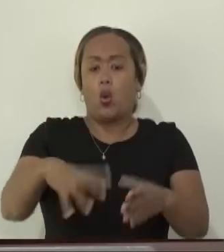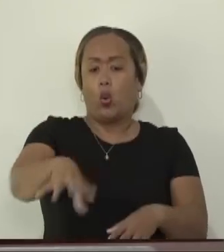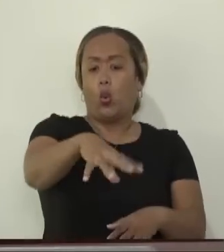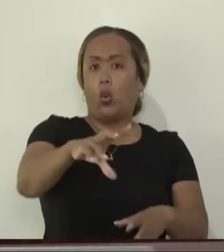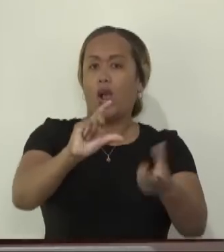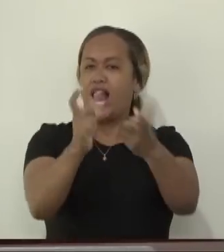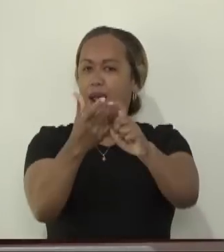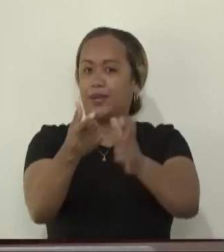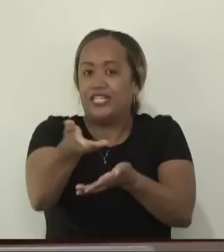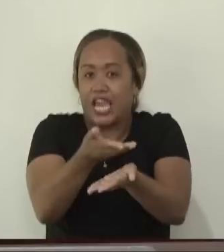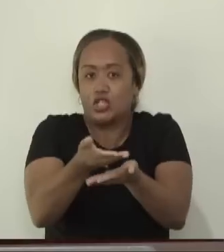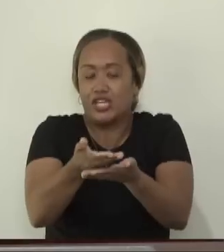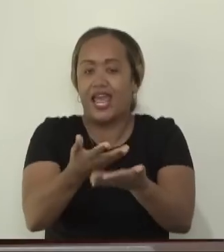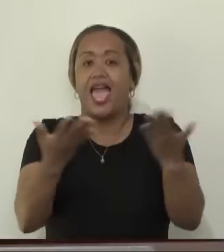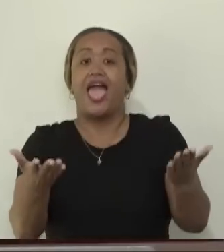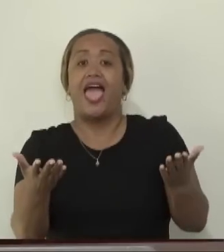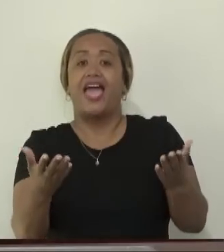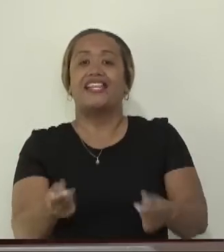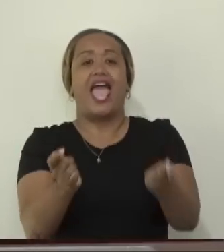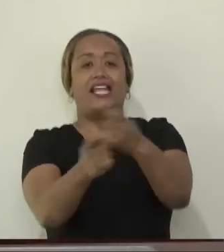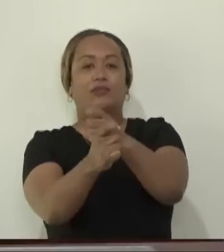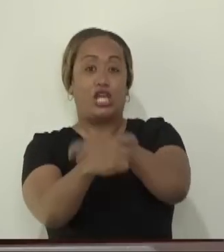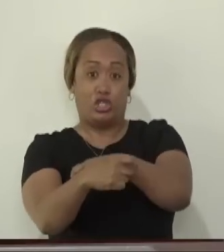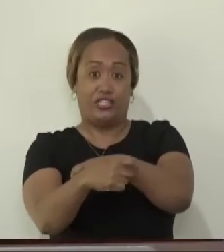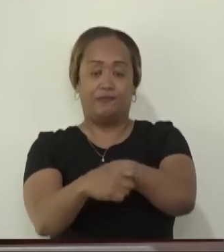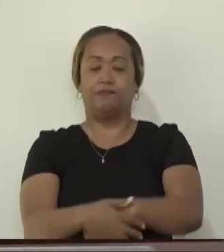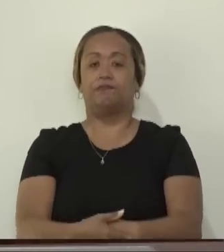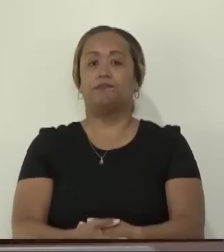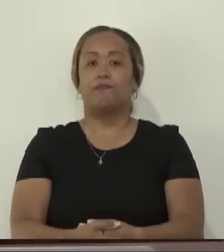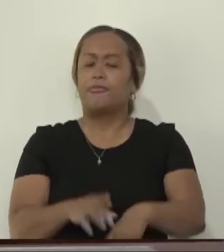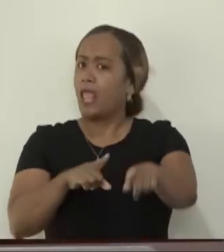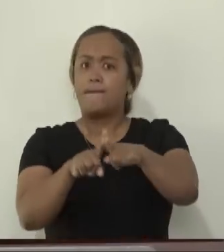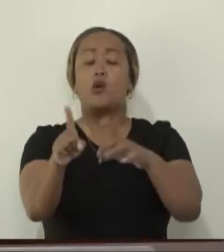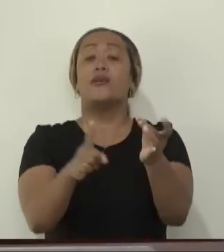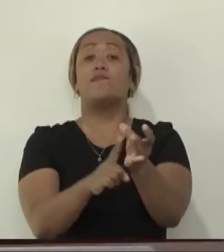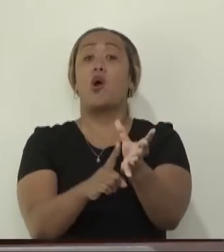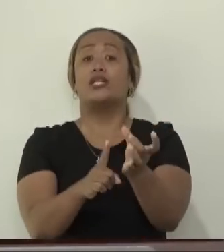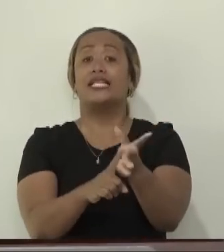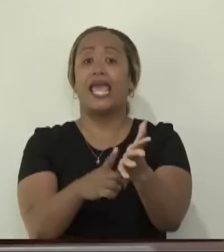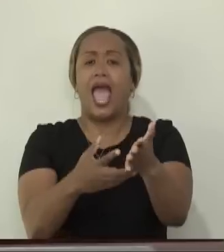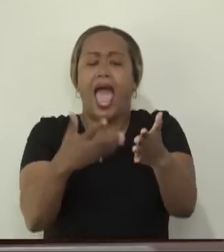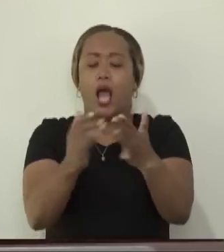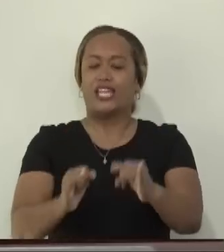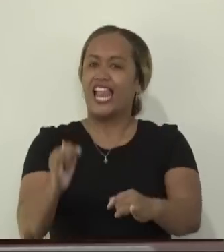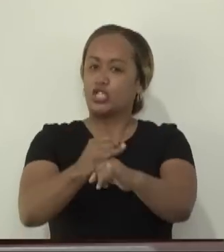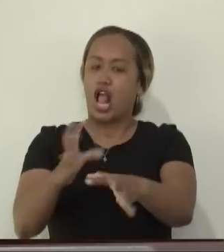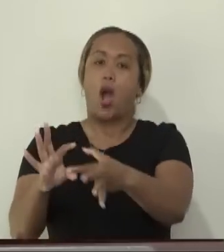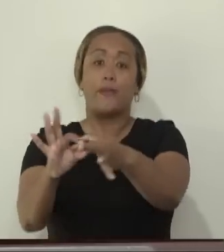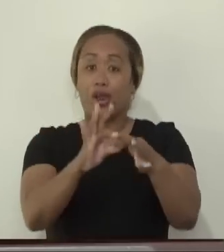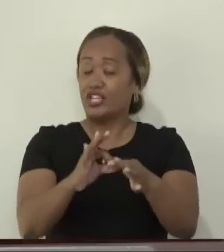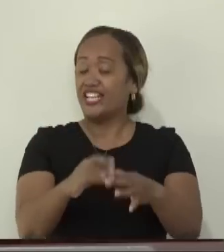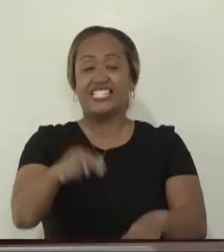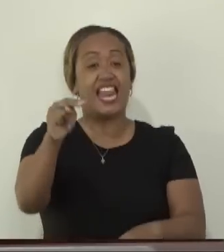climate mitigation and adaptation. Most importantly, international cooperation